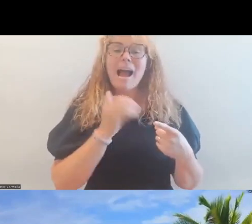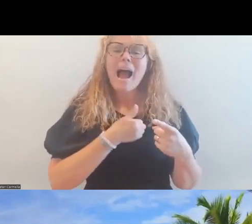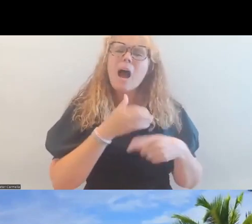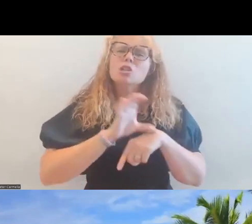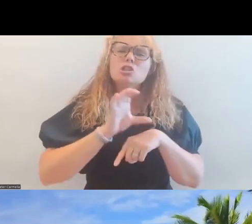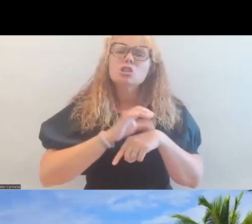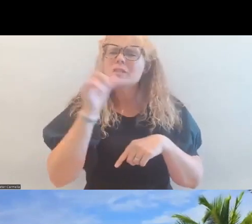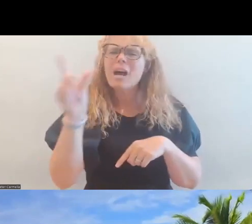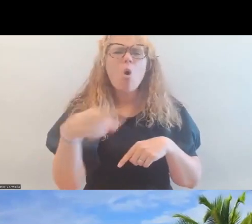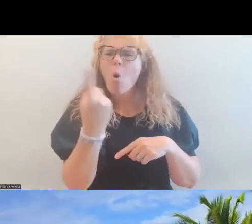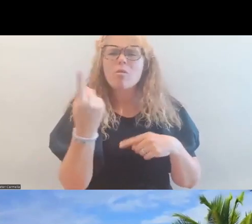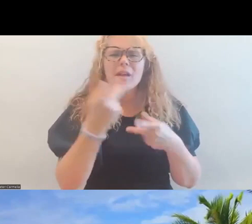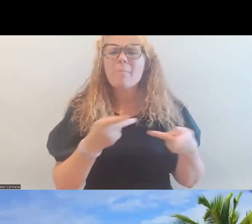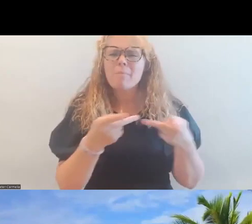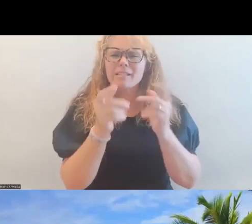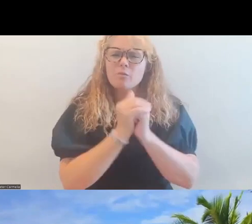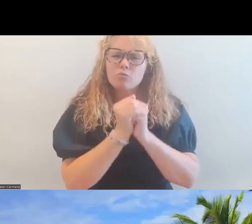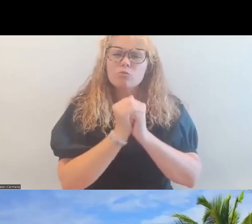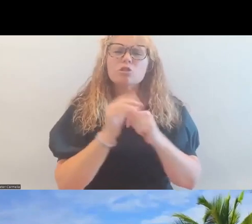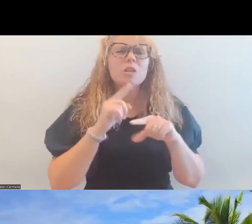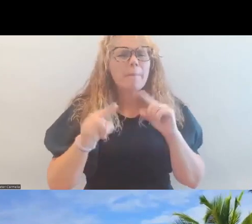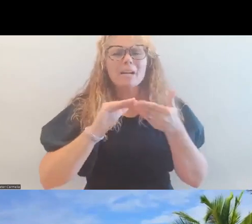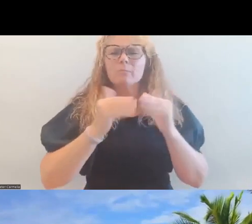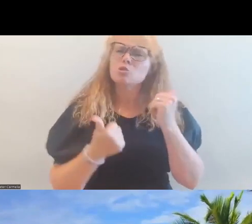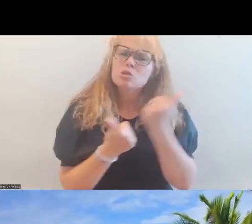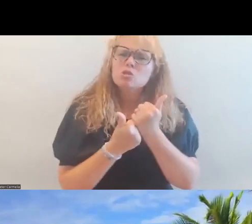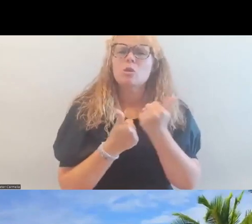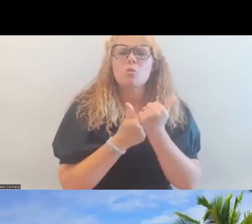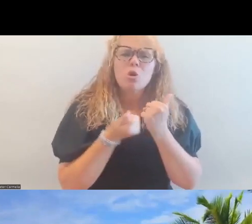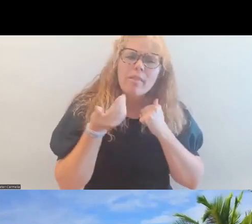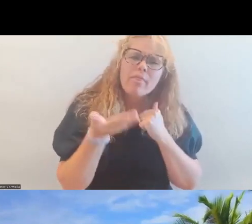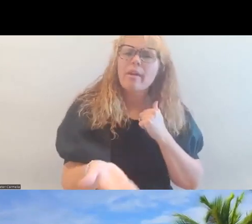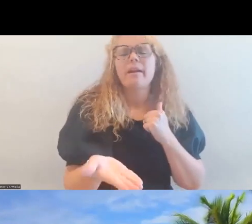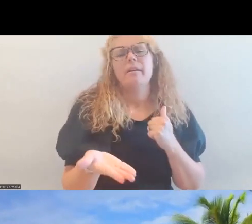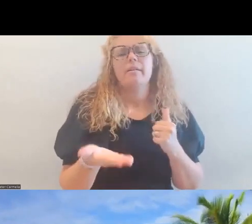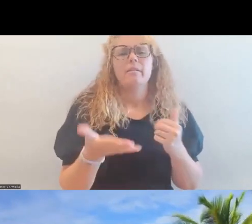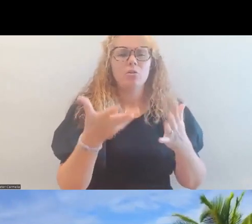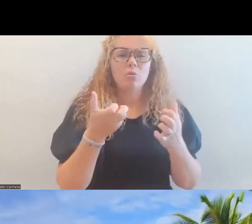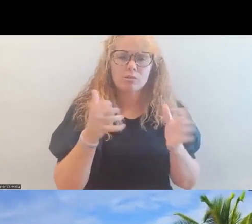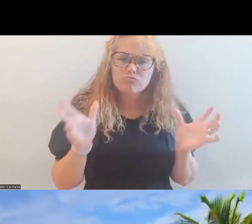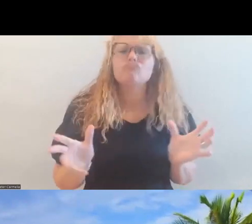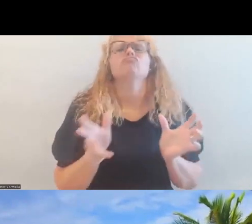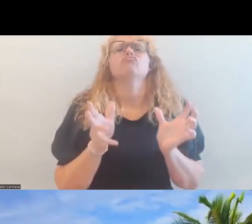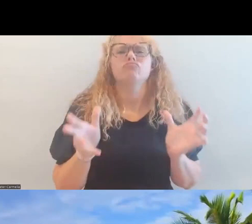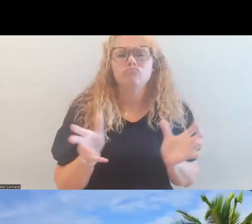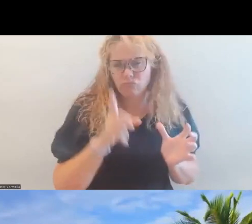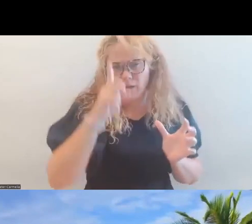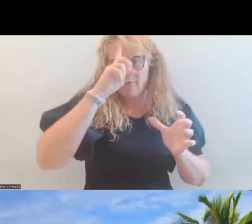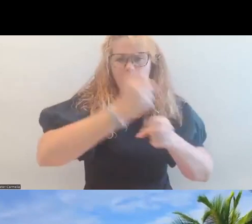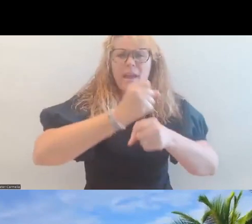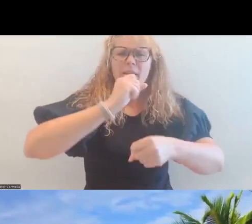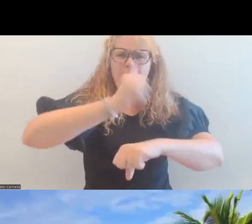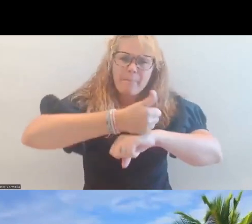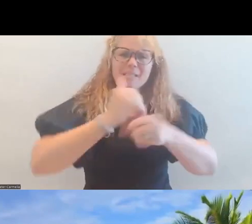of worship, they are centers of community support. Our vision is to cultivate a faith-based community where love and